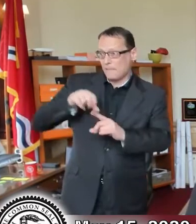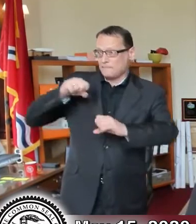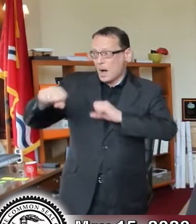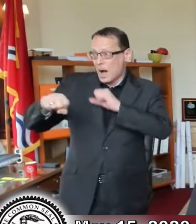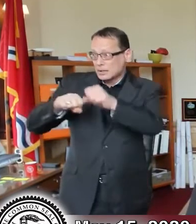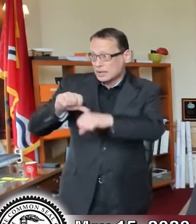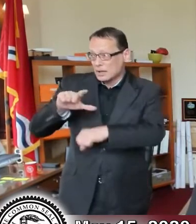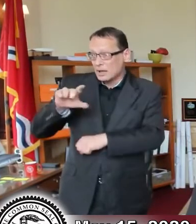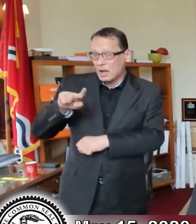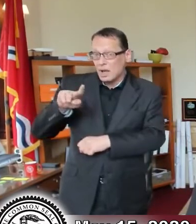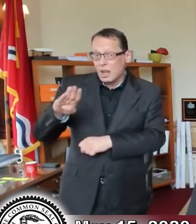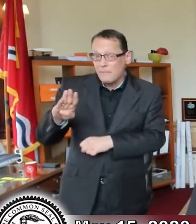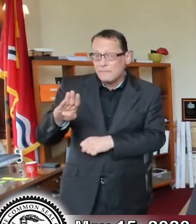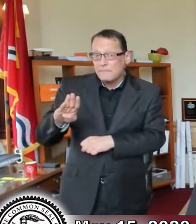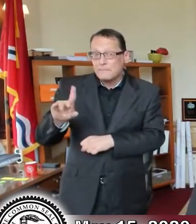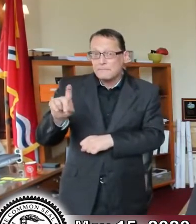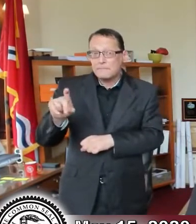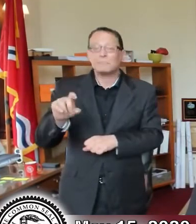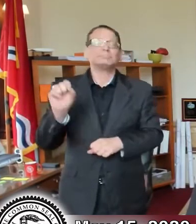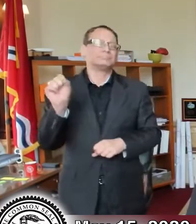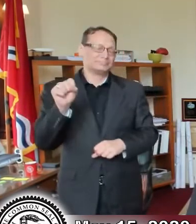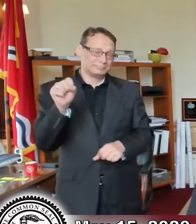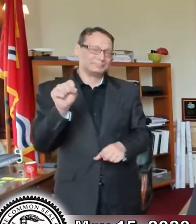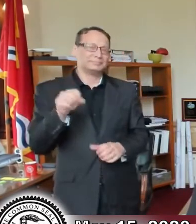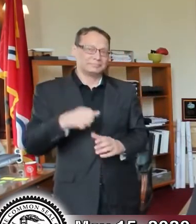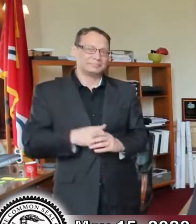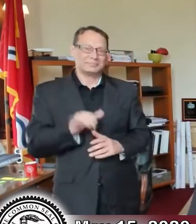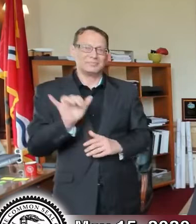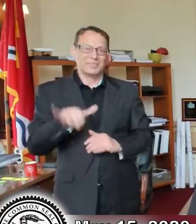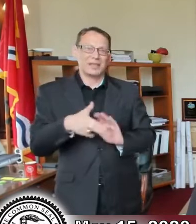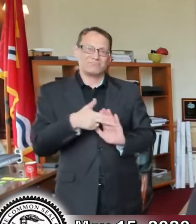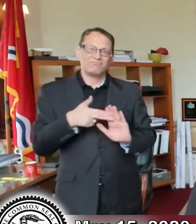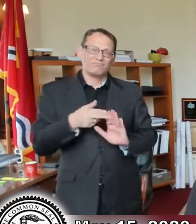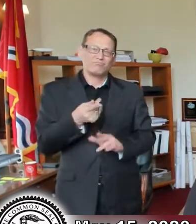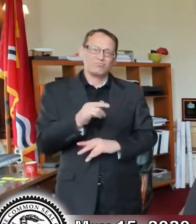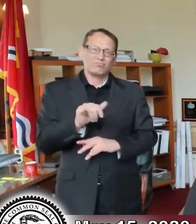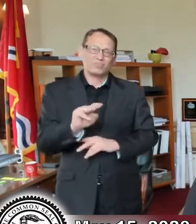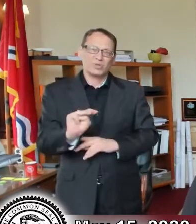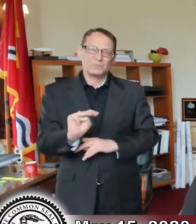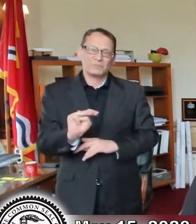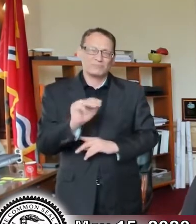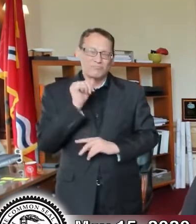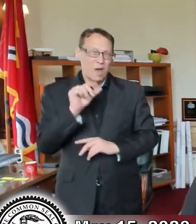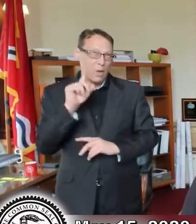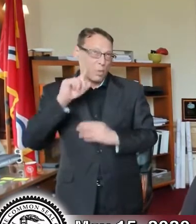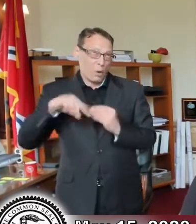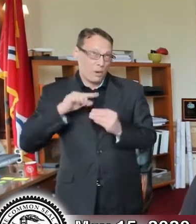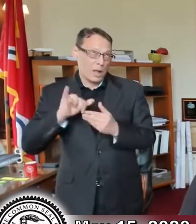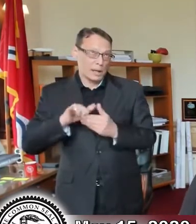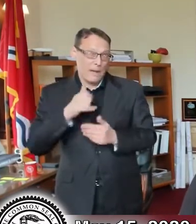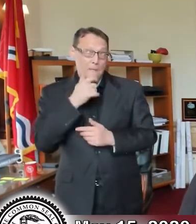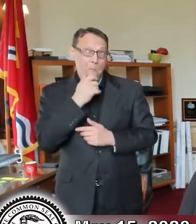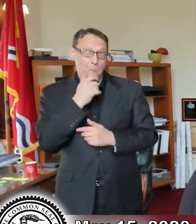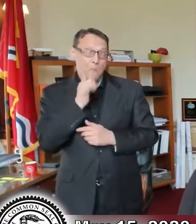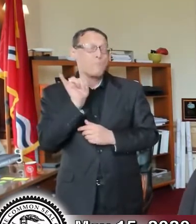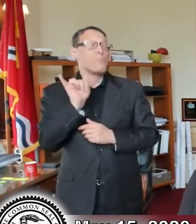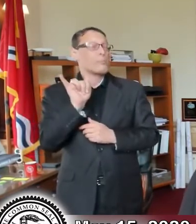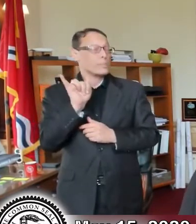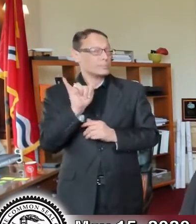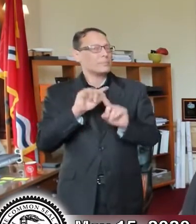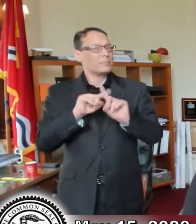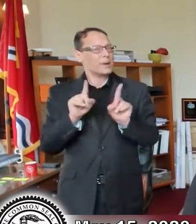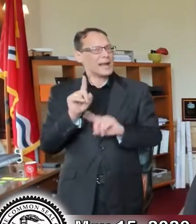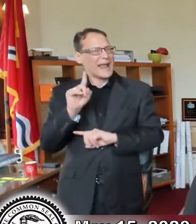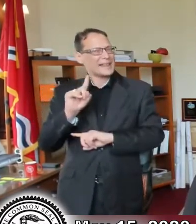well? Yeah, I consider a boxing club a gym. I hadn't thought about boxing clubs, frankly, but I